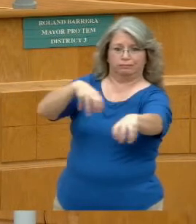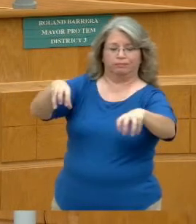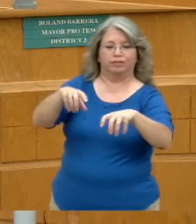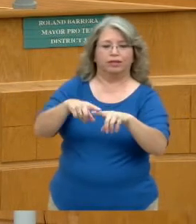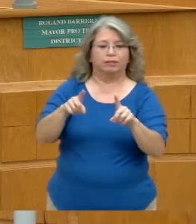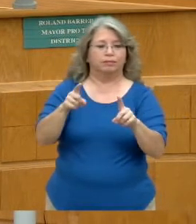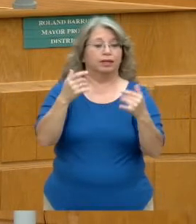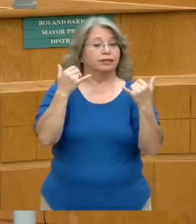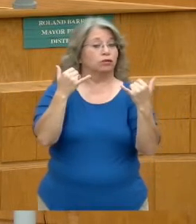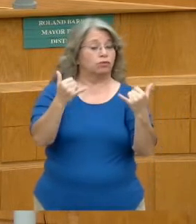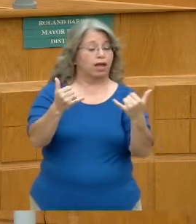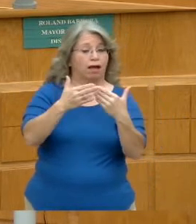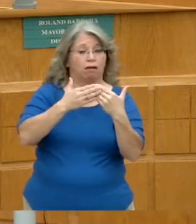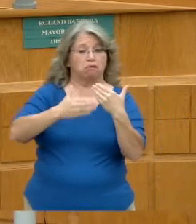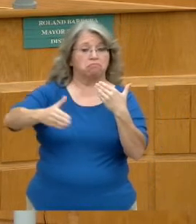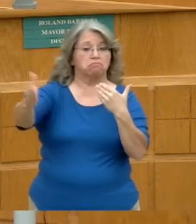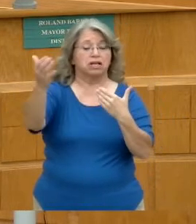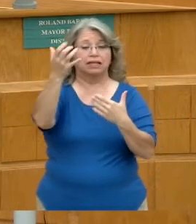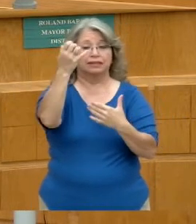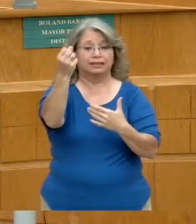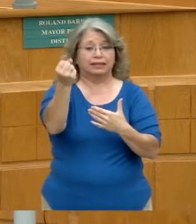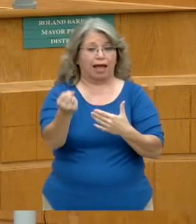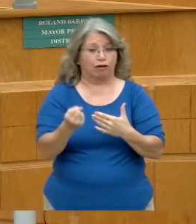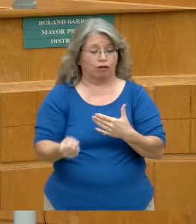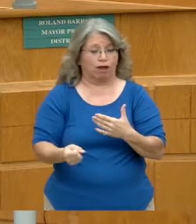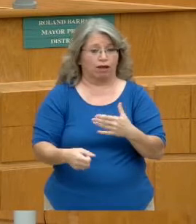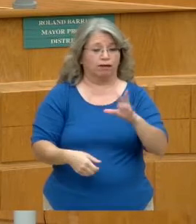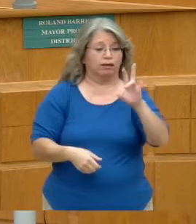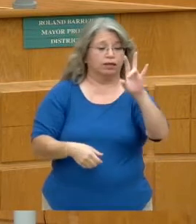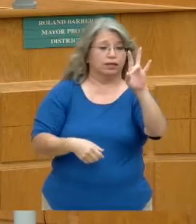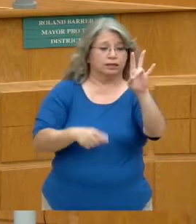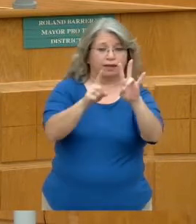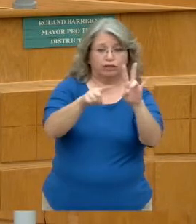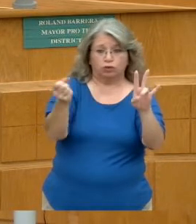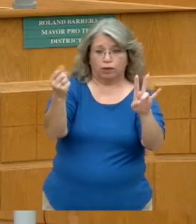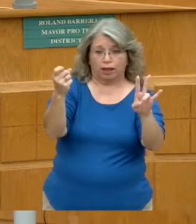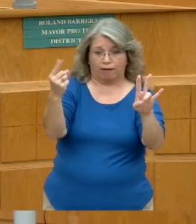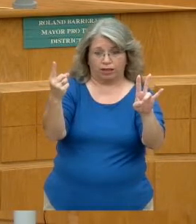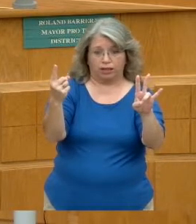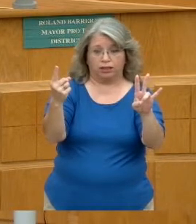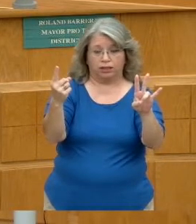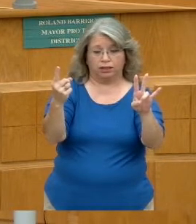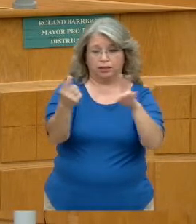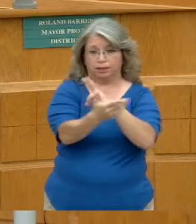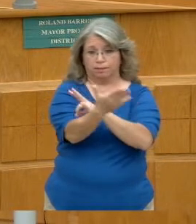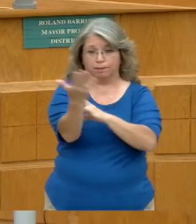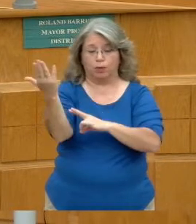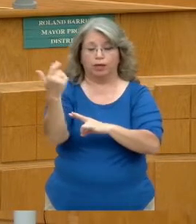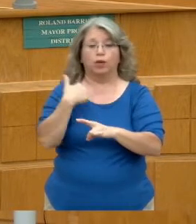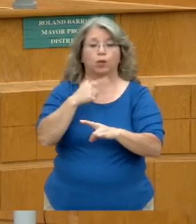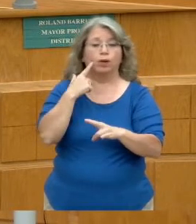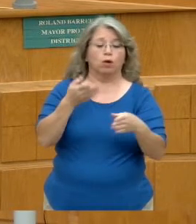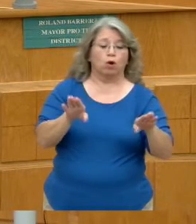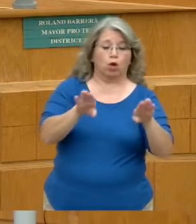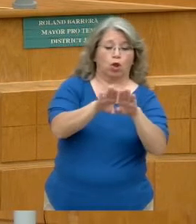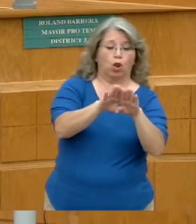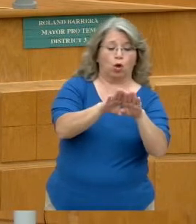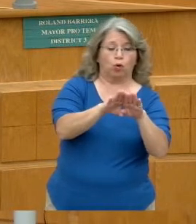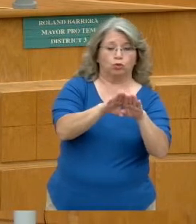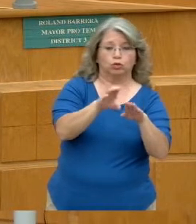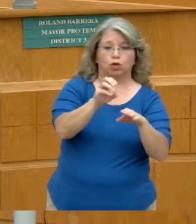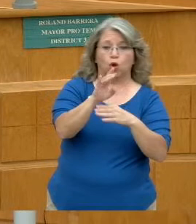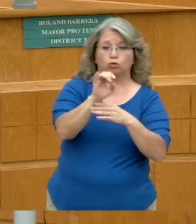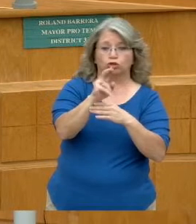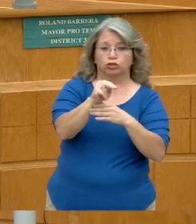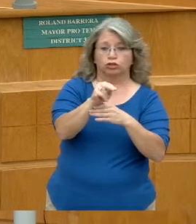of 7 to 11, we're going to close down Ocean Drive, a section from Cole Park